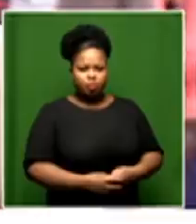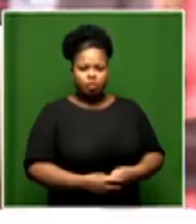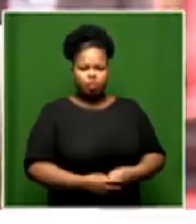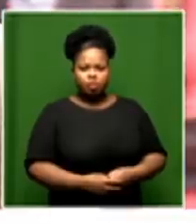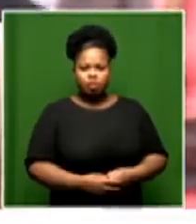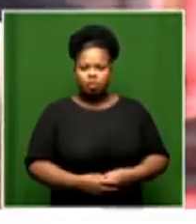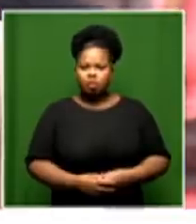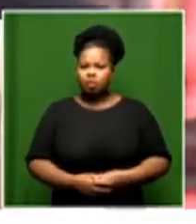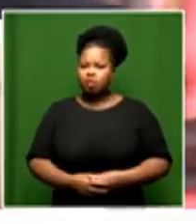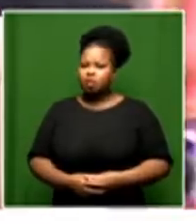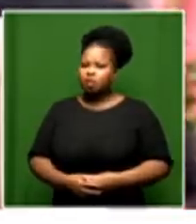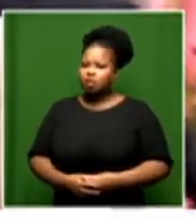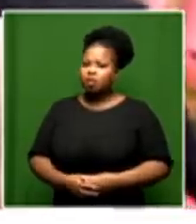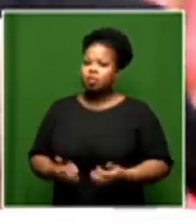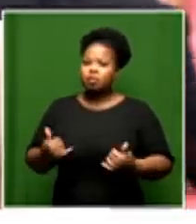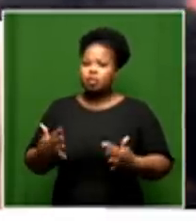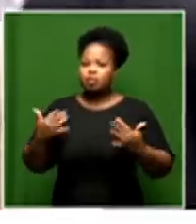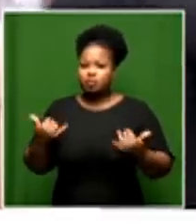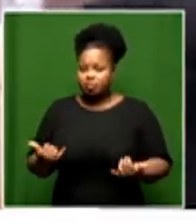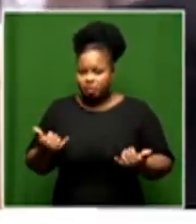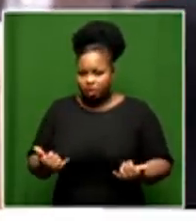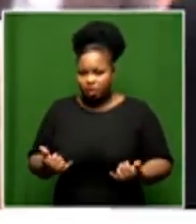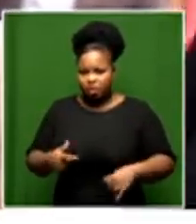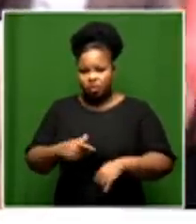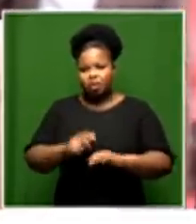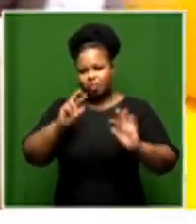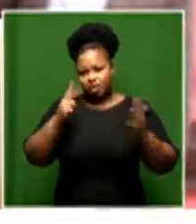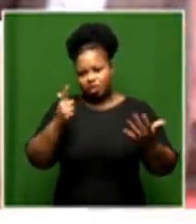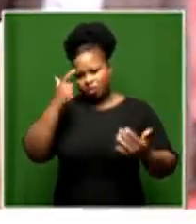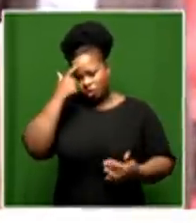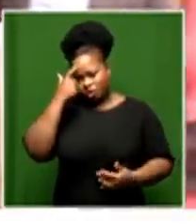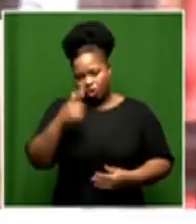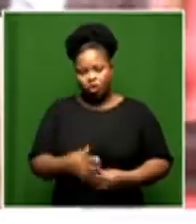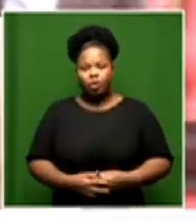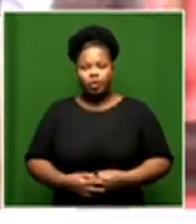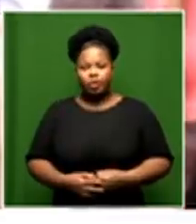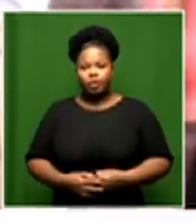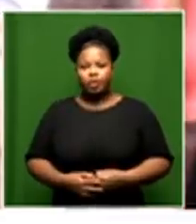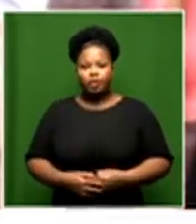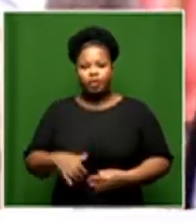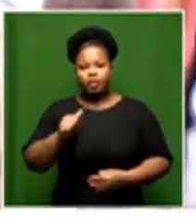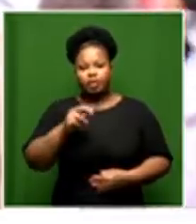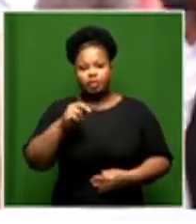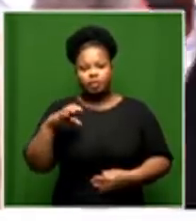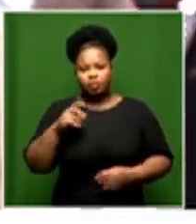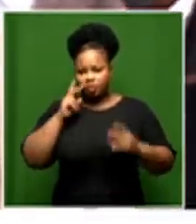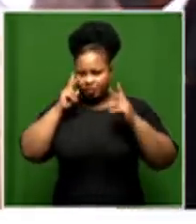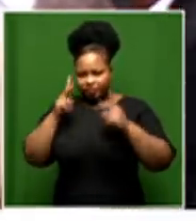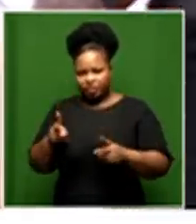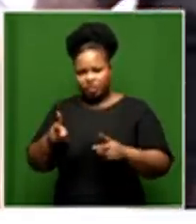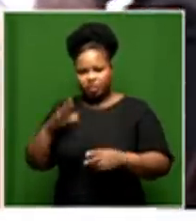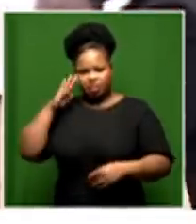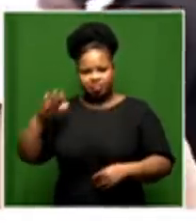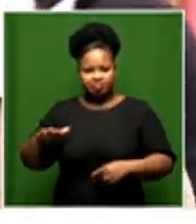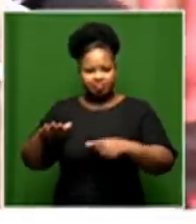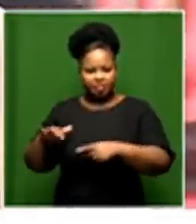Ukusuka manje from 8 o'clock the ANC will be visiting the residential area